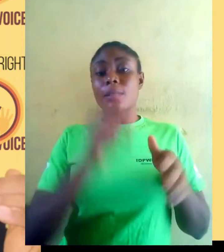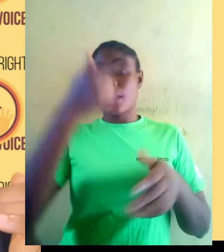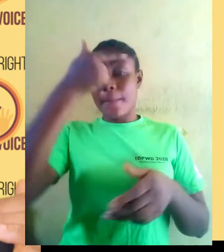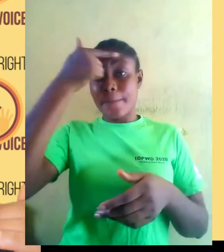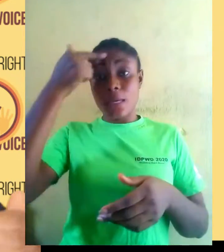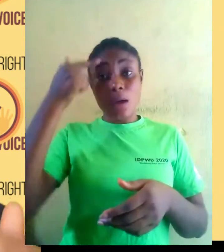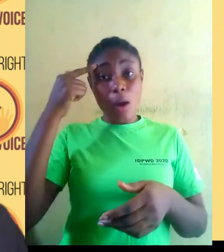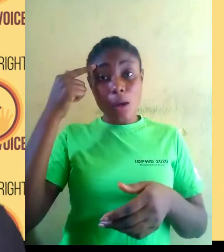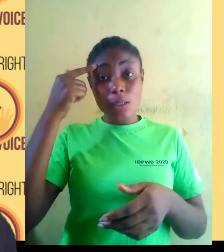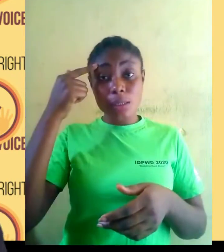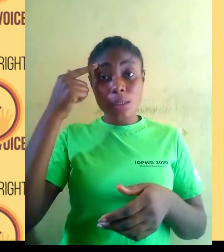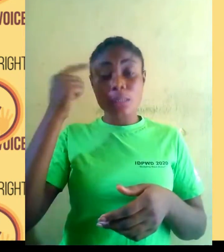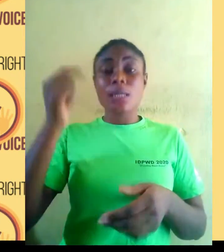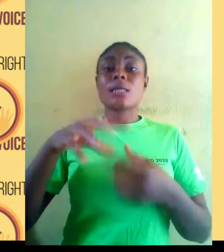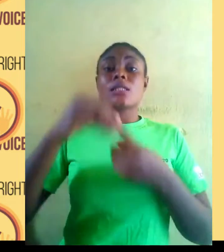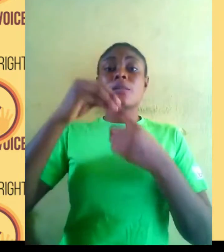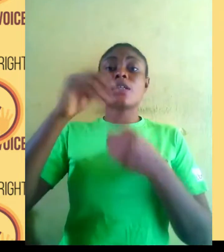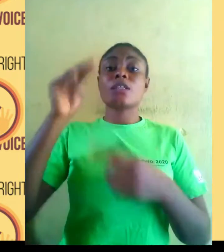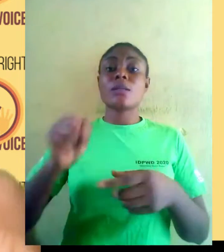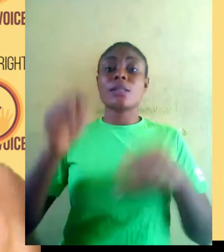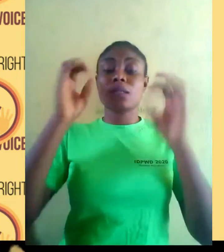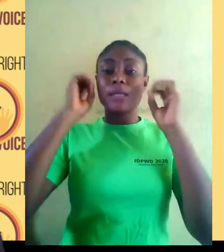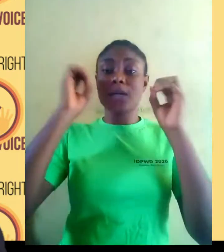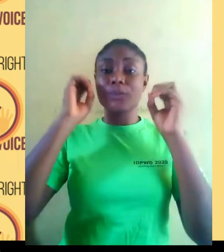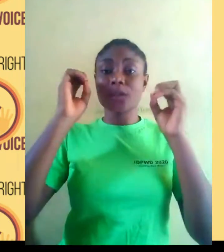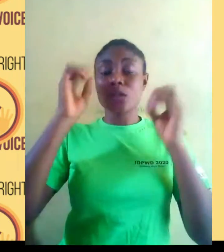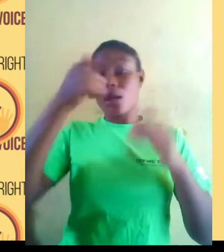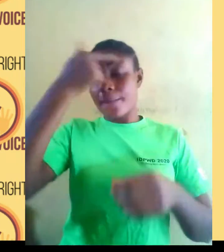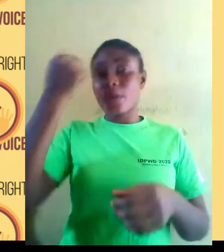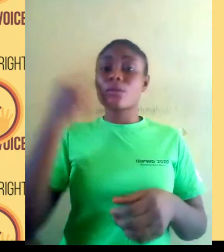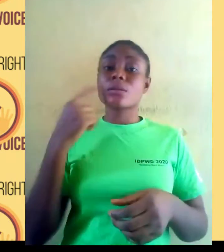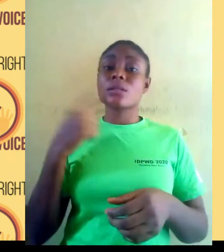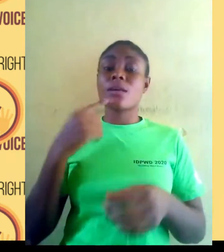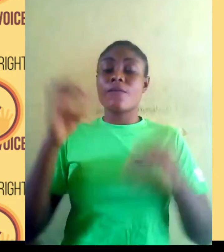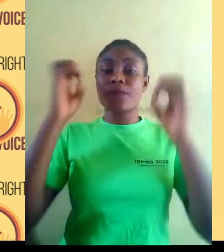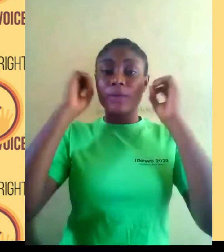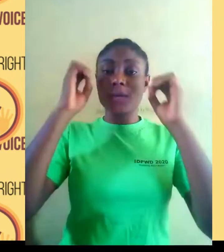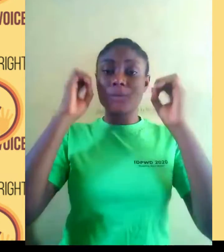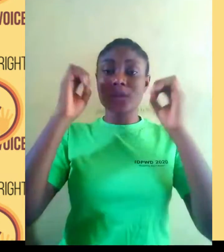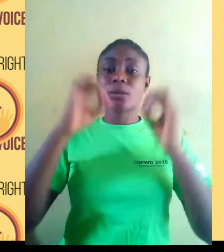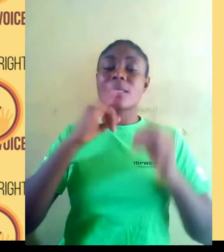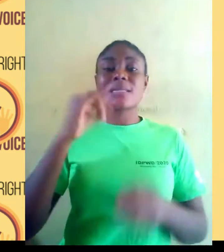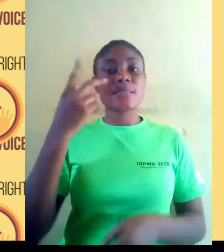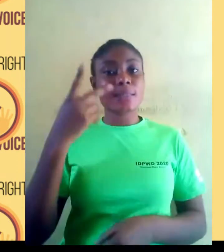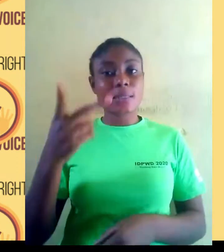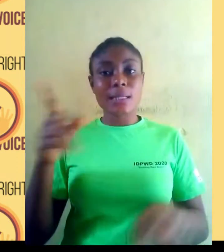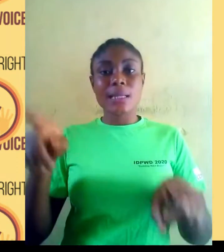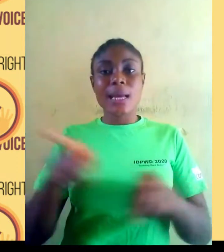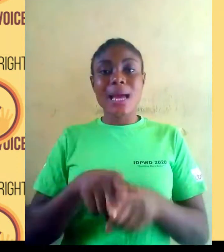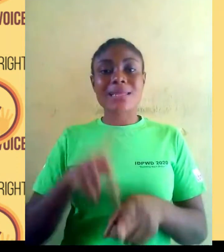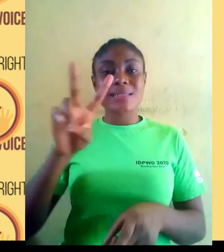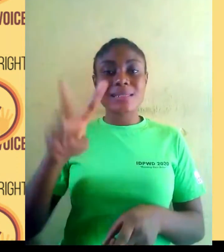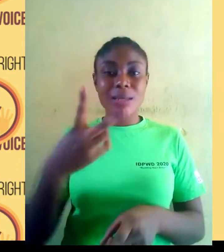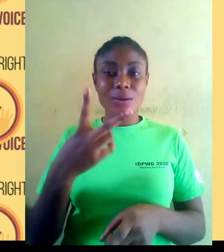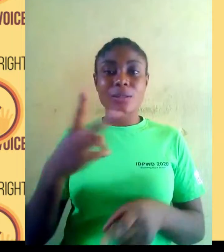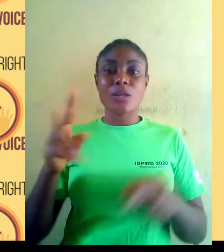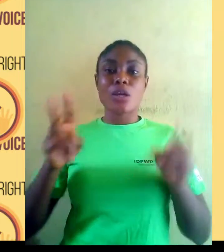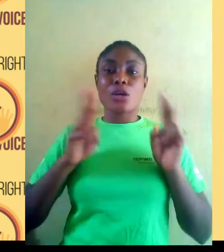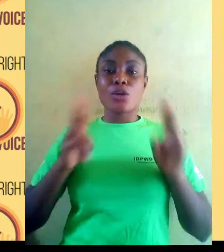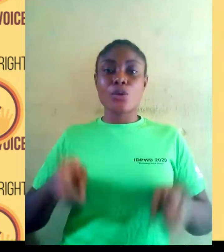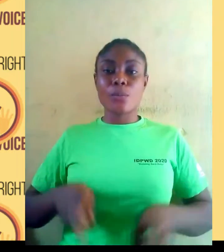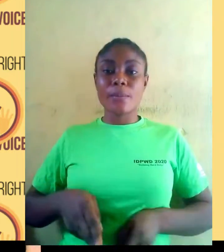Because special needs education, because deaf education is seen as a secondary humanitarian